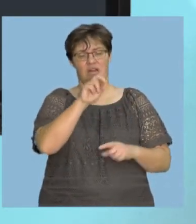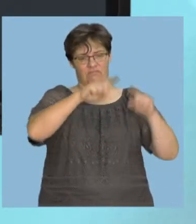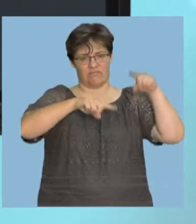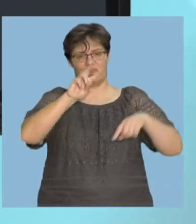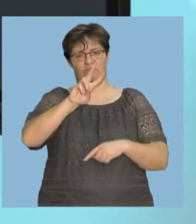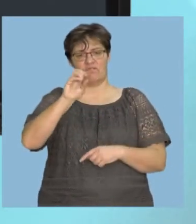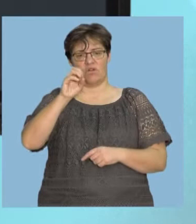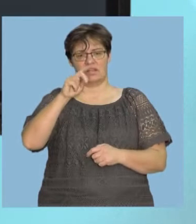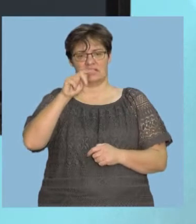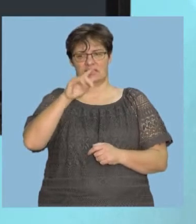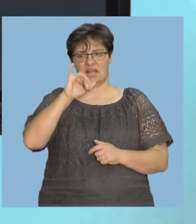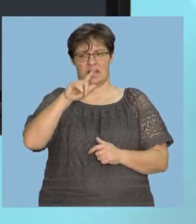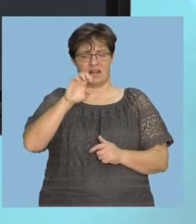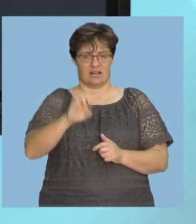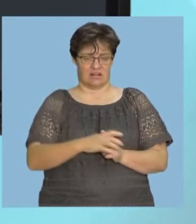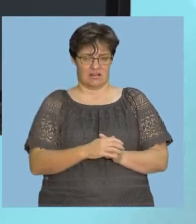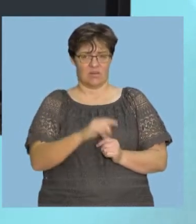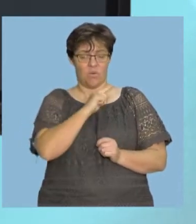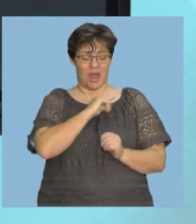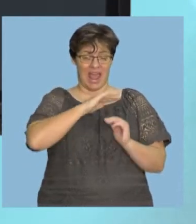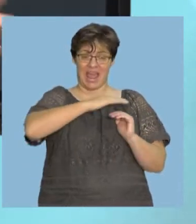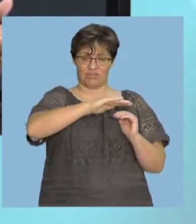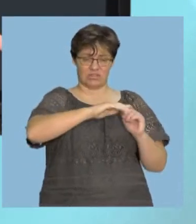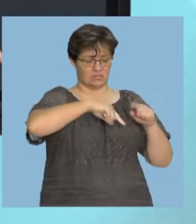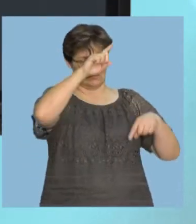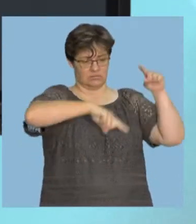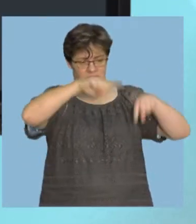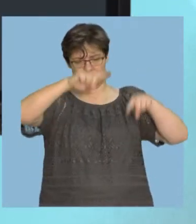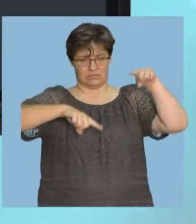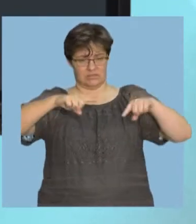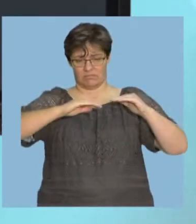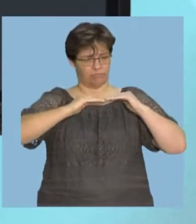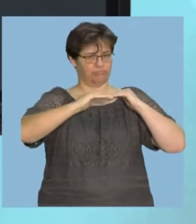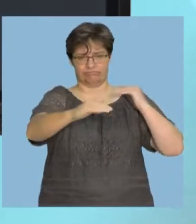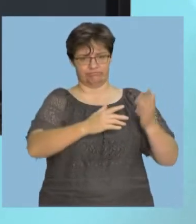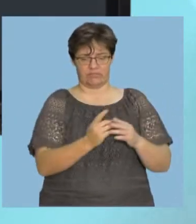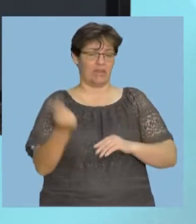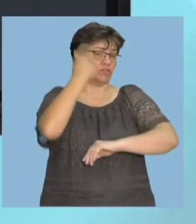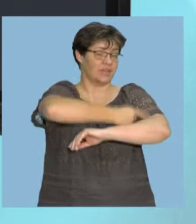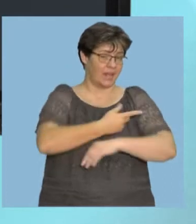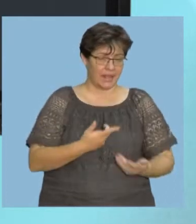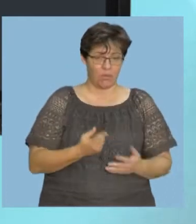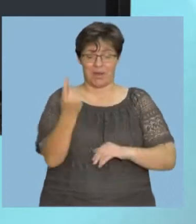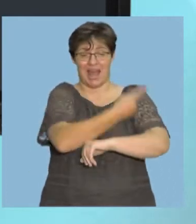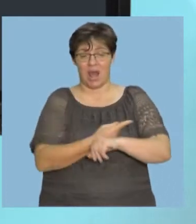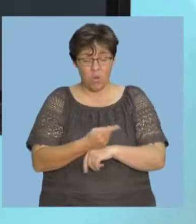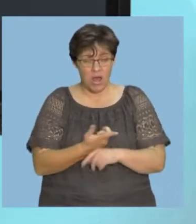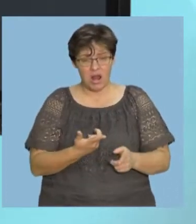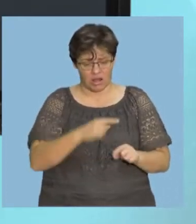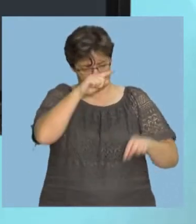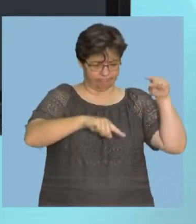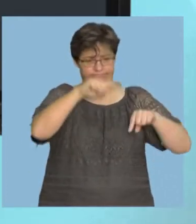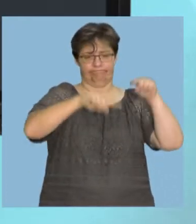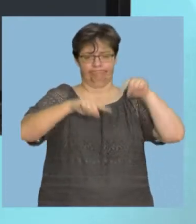because it's deviating a lot from average over a period of time. It can be daily, can be within an hour, just